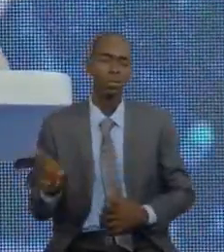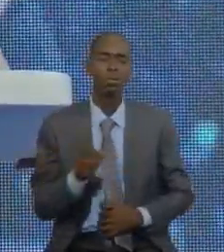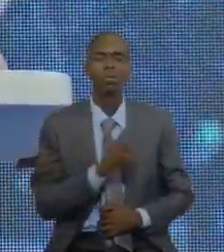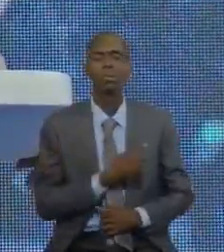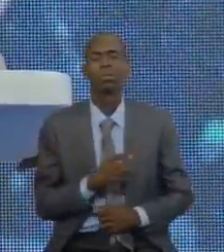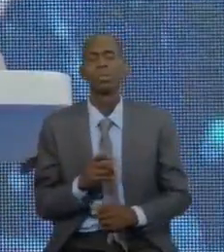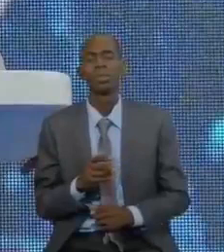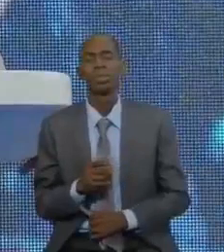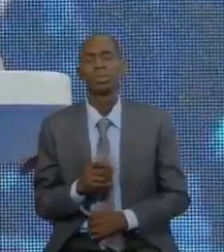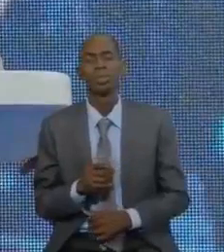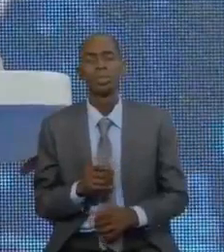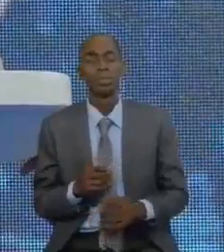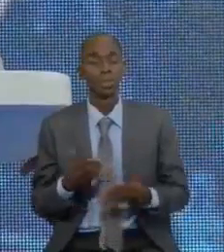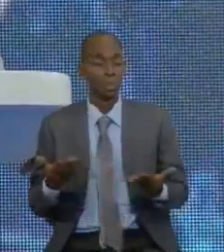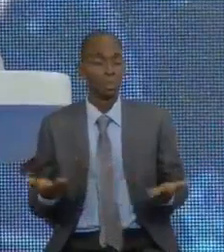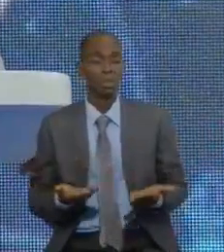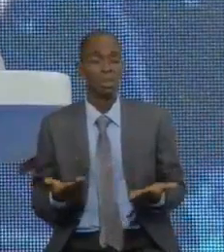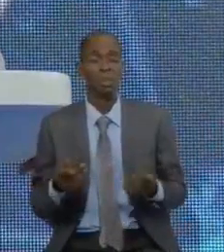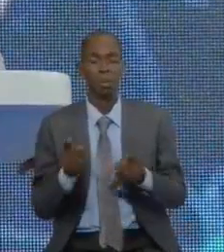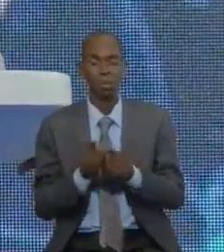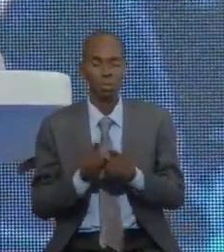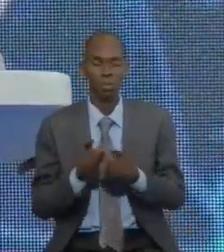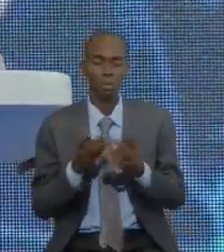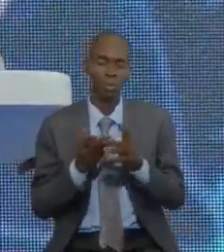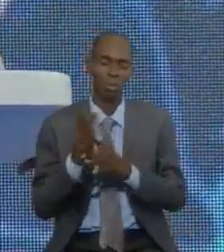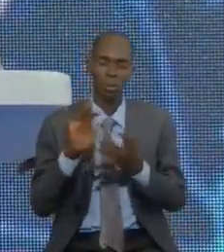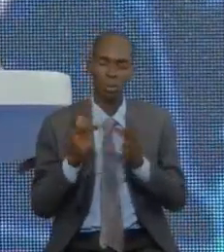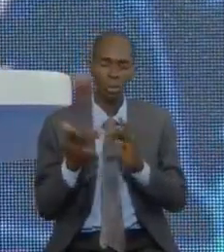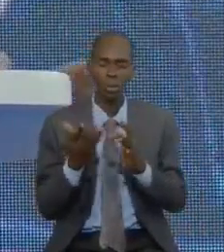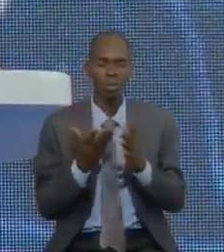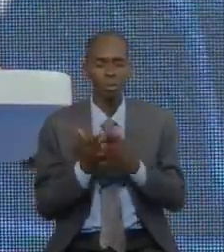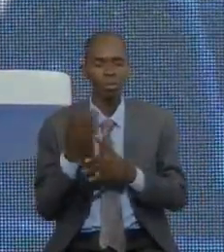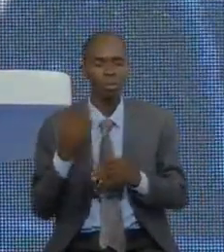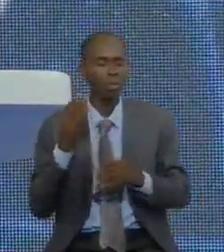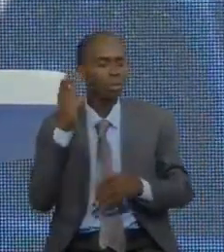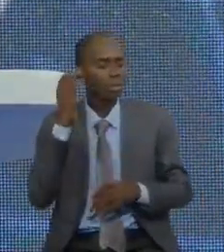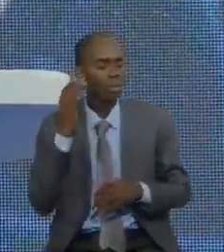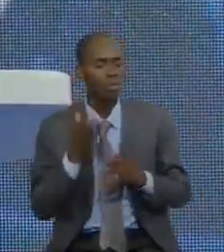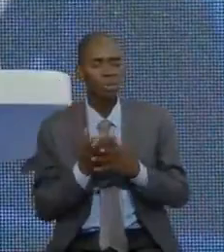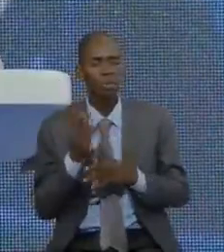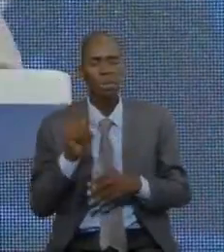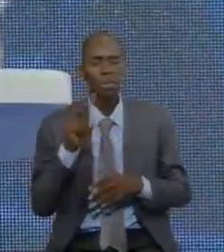Here as well as online. Over the radio, over the television, everywhere.